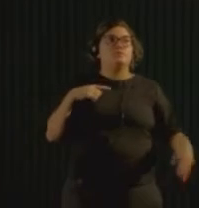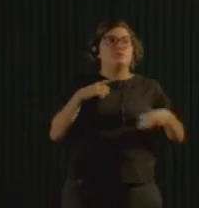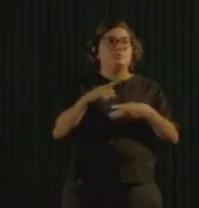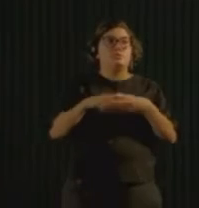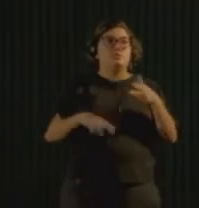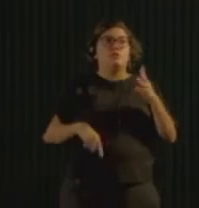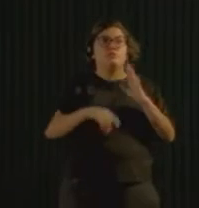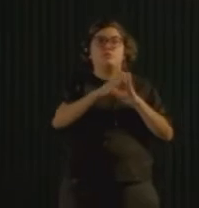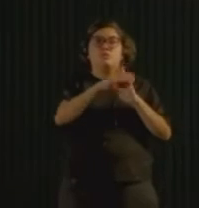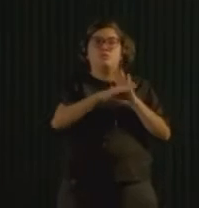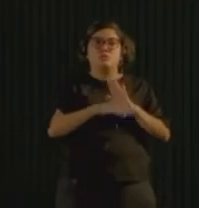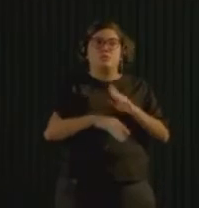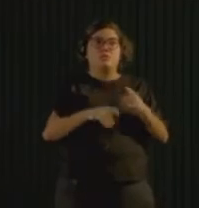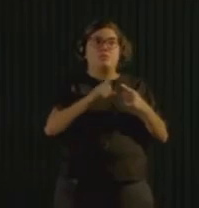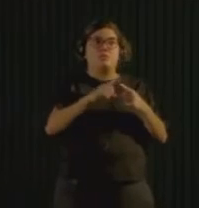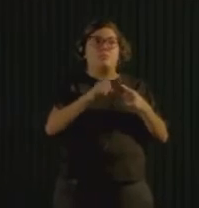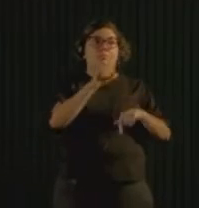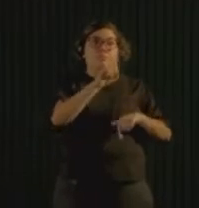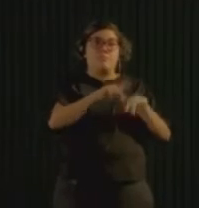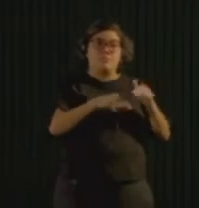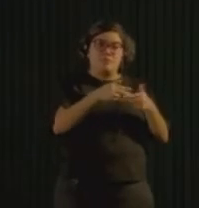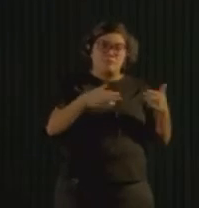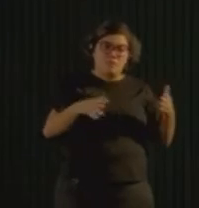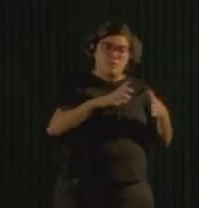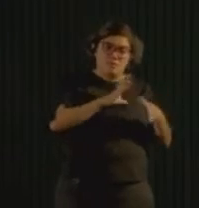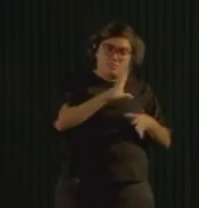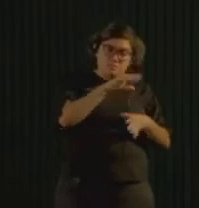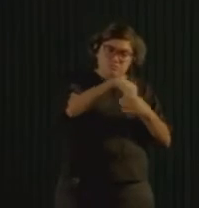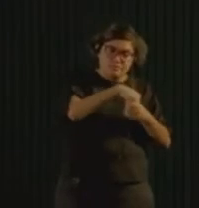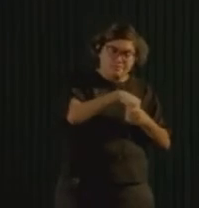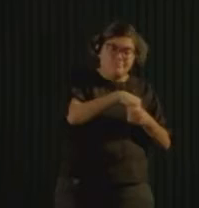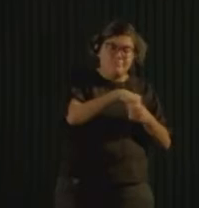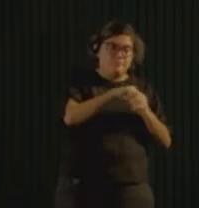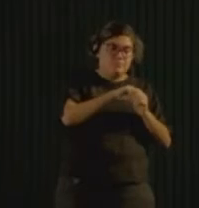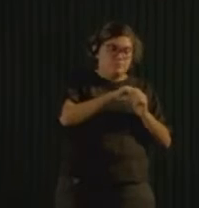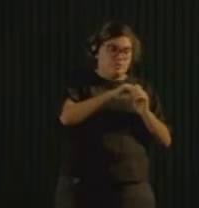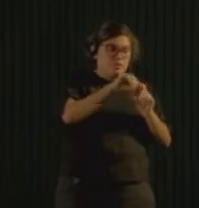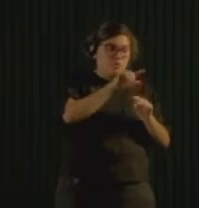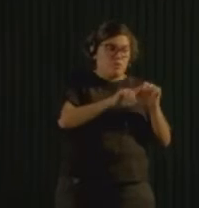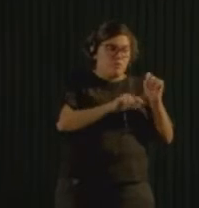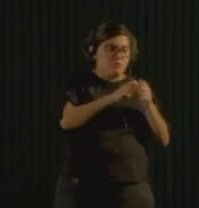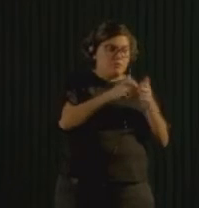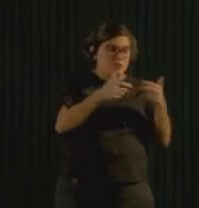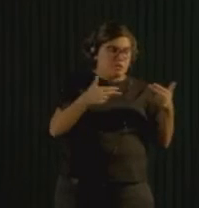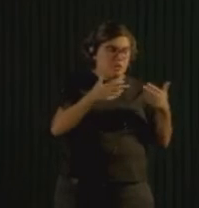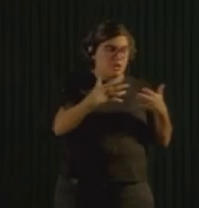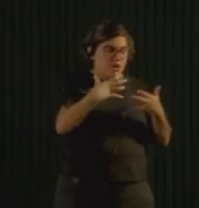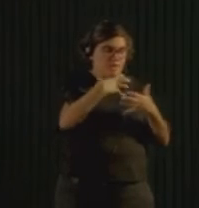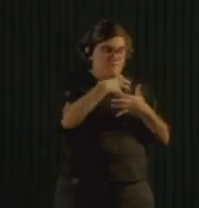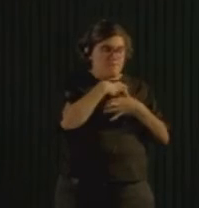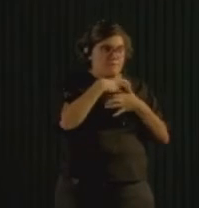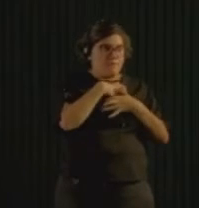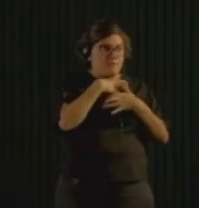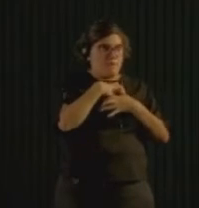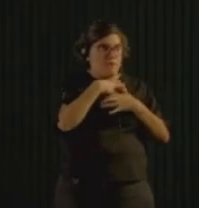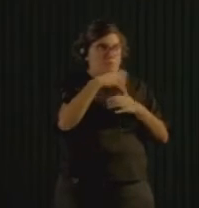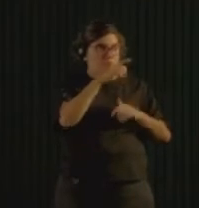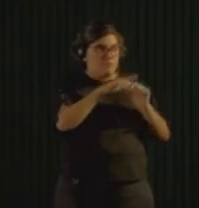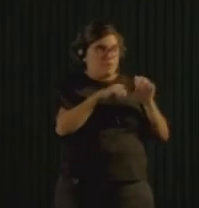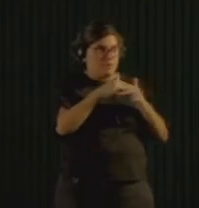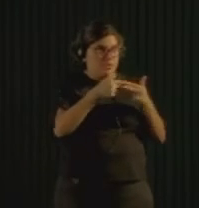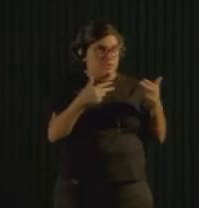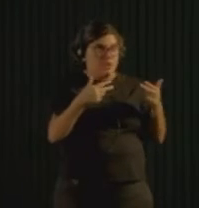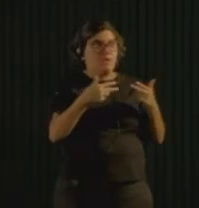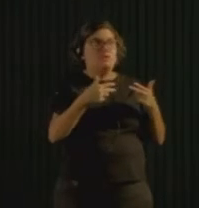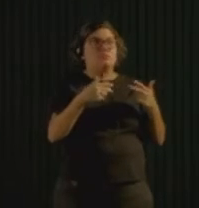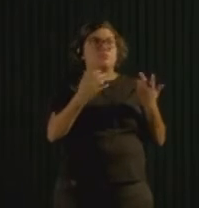from, let's say in a plastic cup, that is the plastic. Then there is the form that material is in. In the case of a plastic cup, that would be the plastic